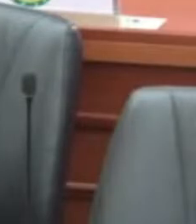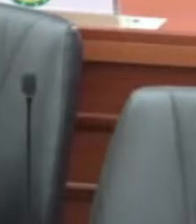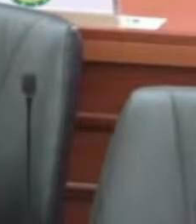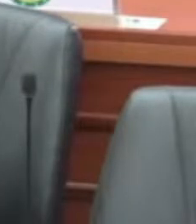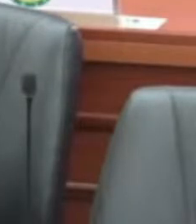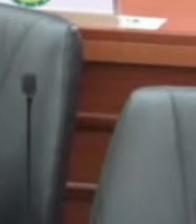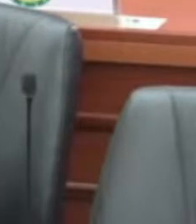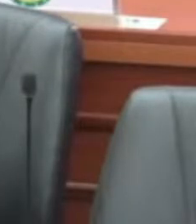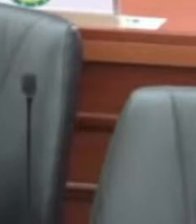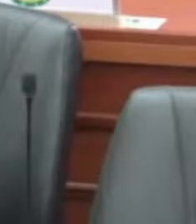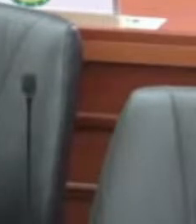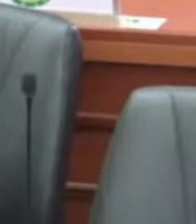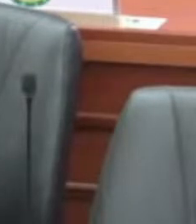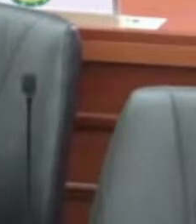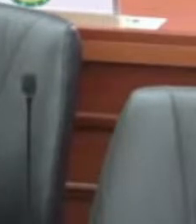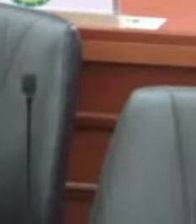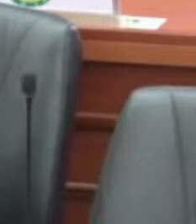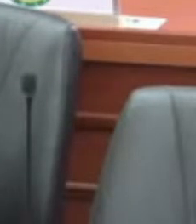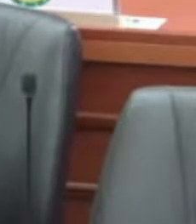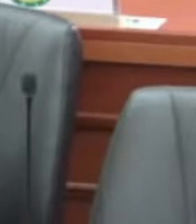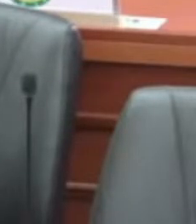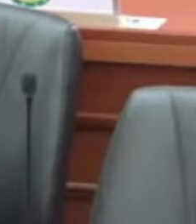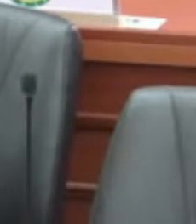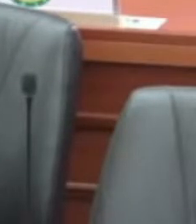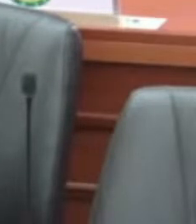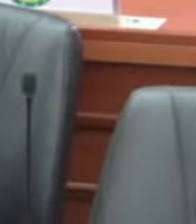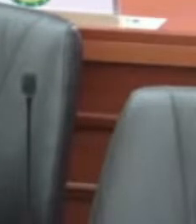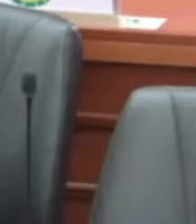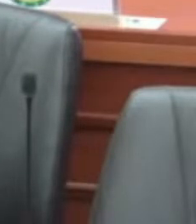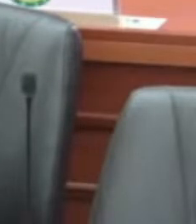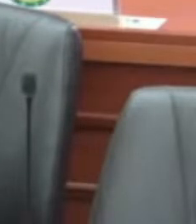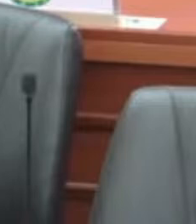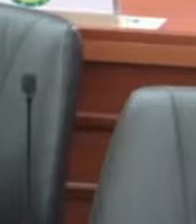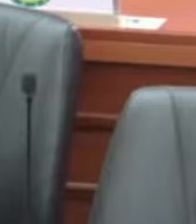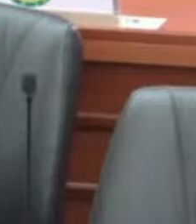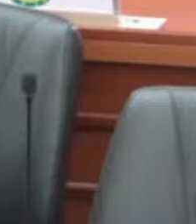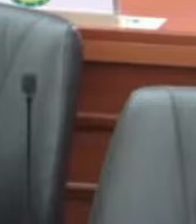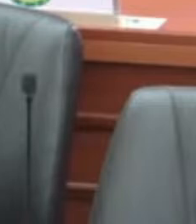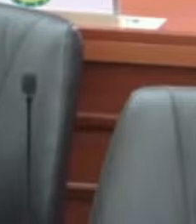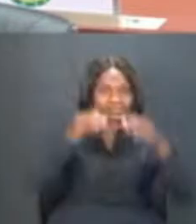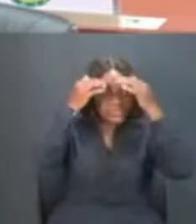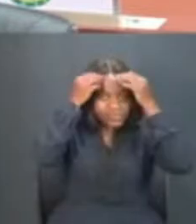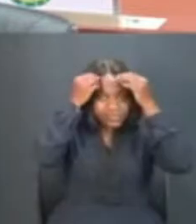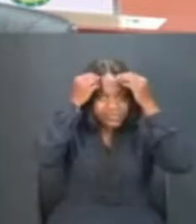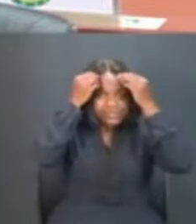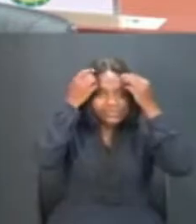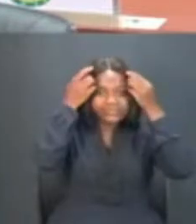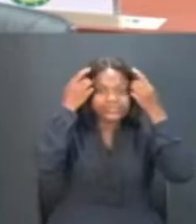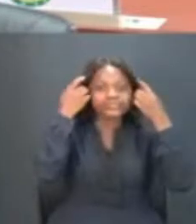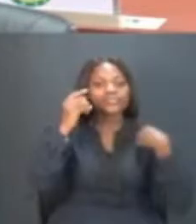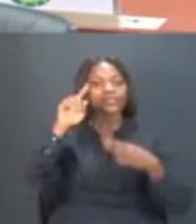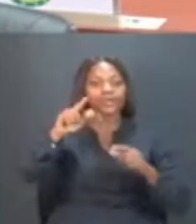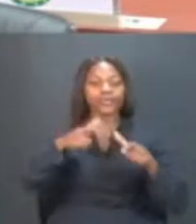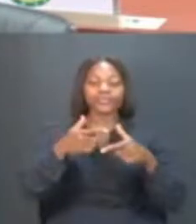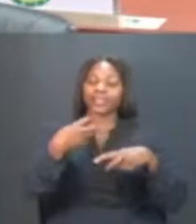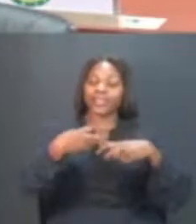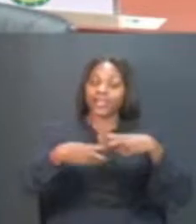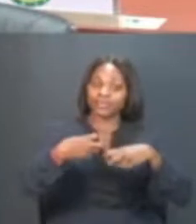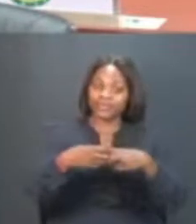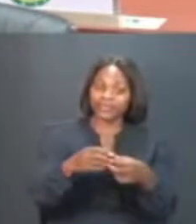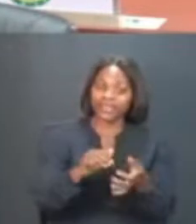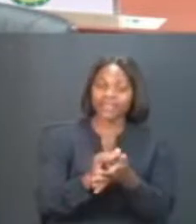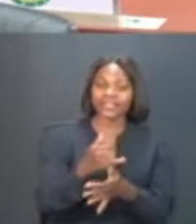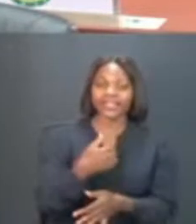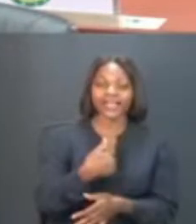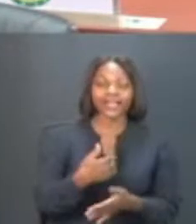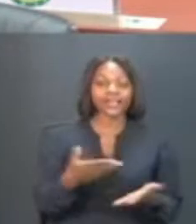them. But unfortunately, Mr. Speaker, one of the greatest problems that we